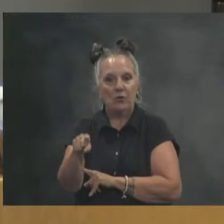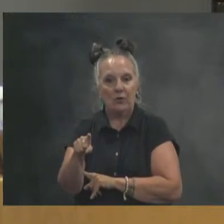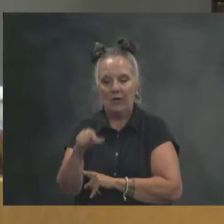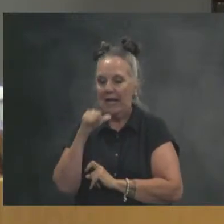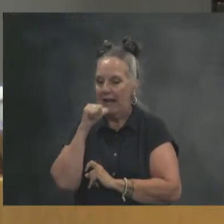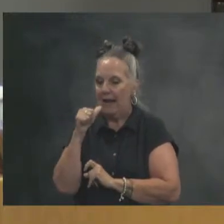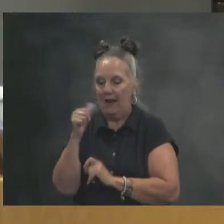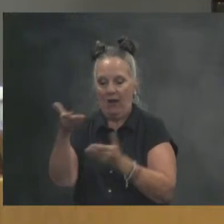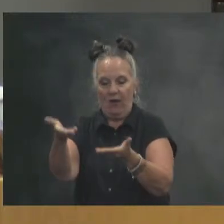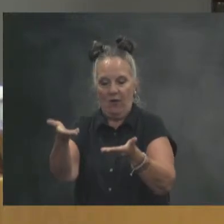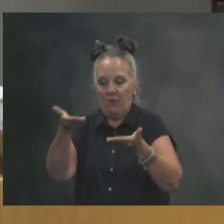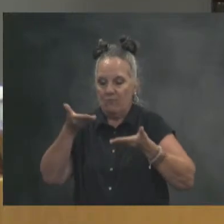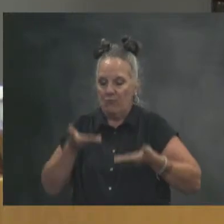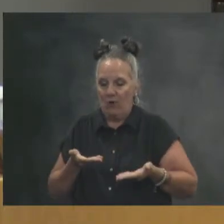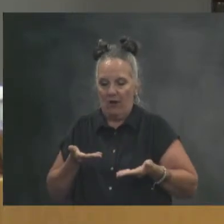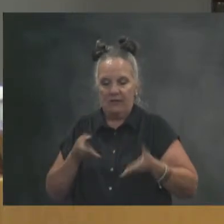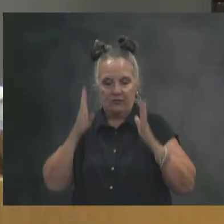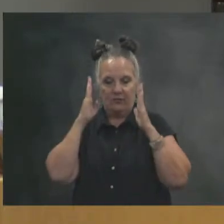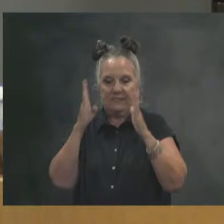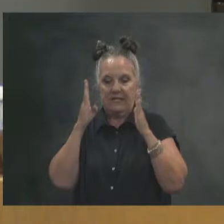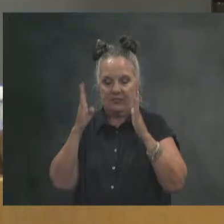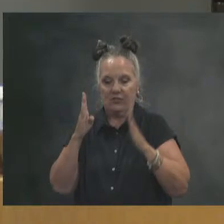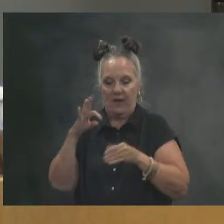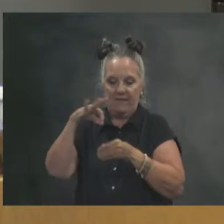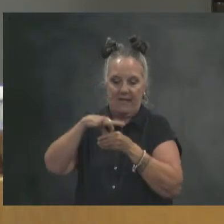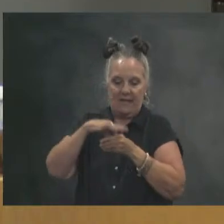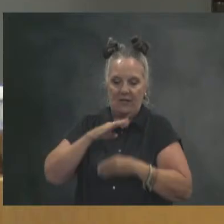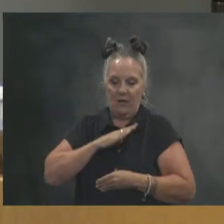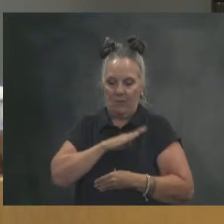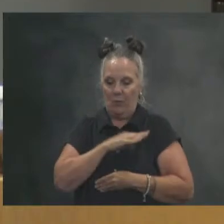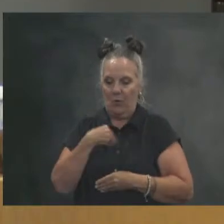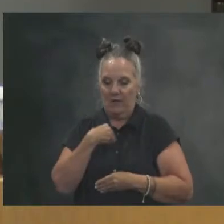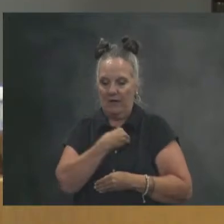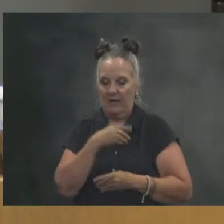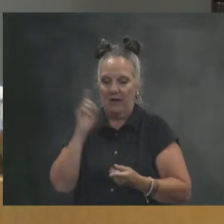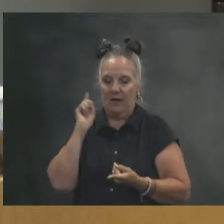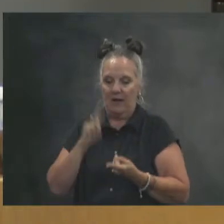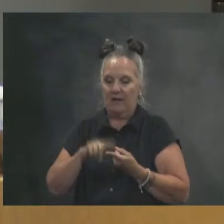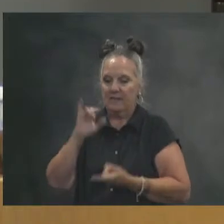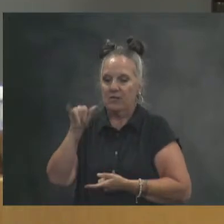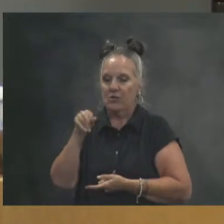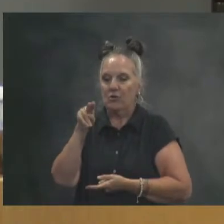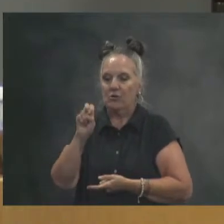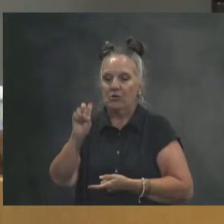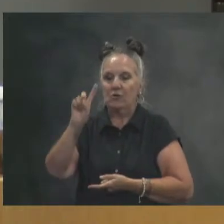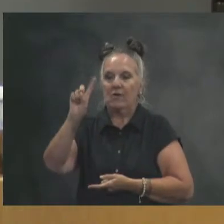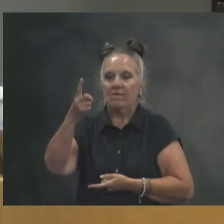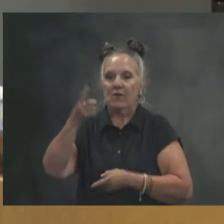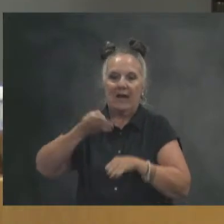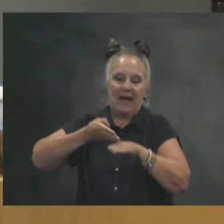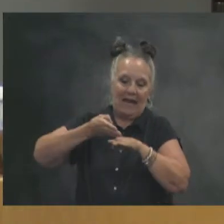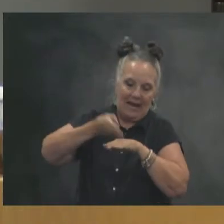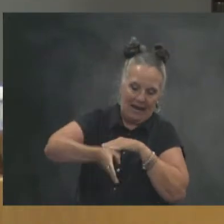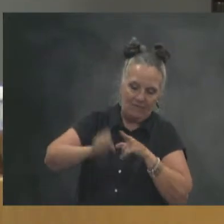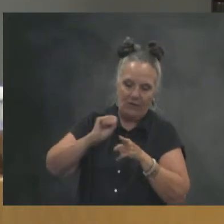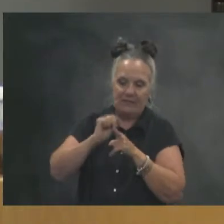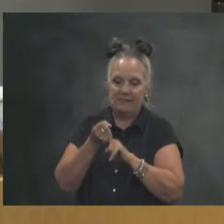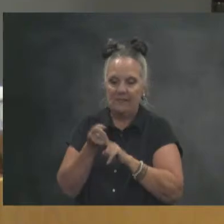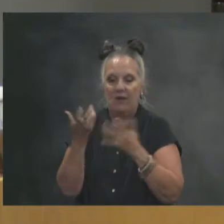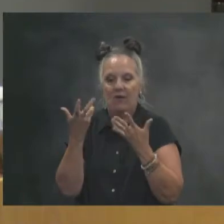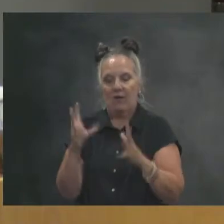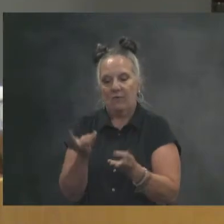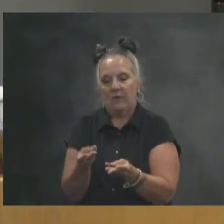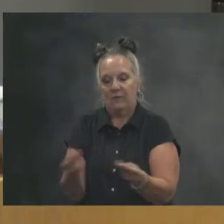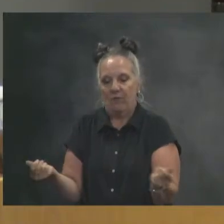not brought to the attention of an elected board member until June 1st, which was after the situation had already